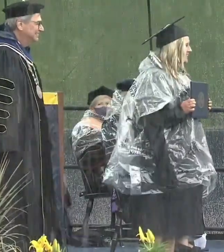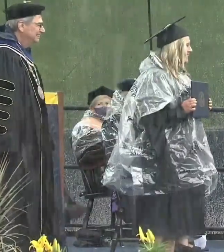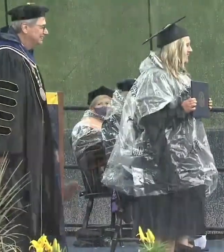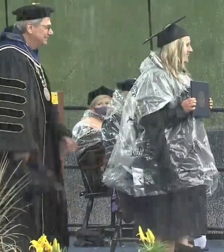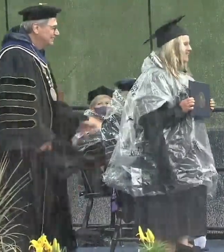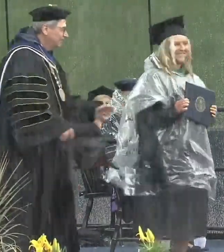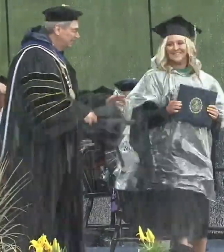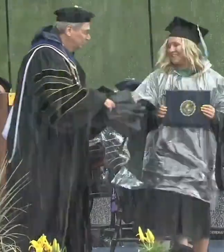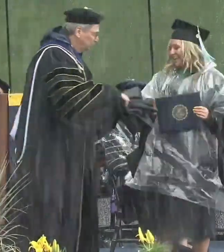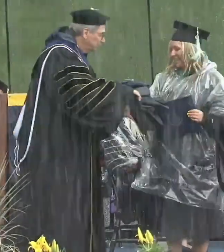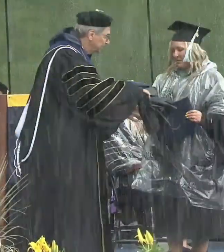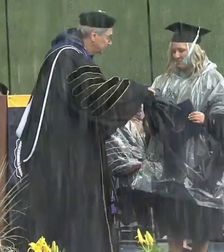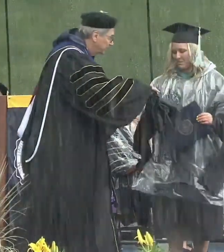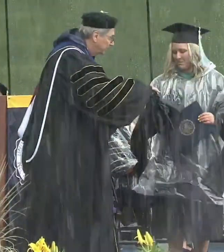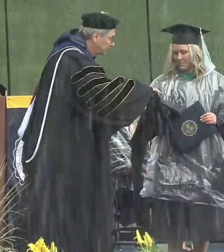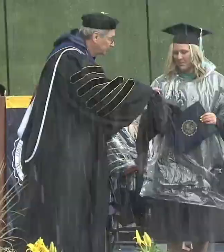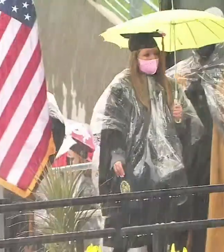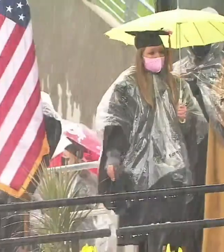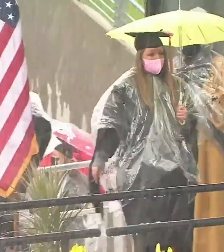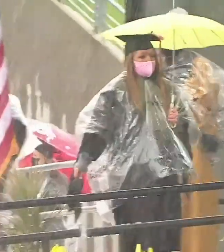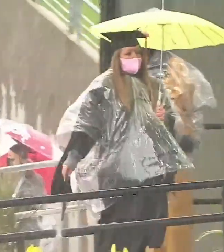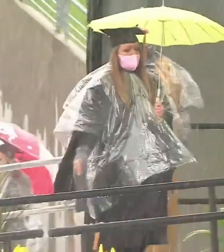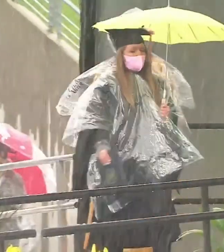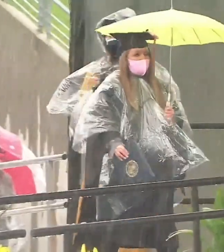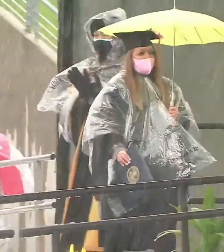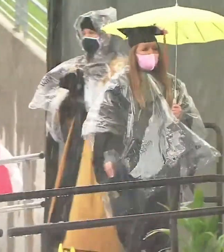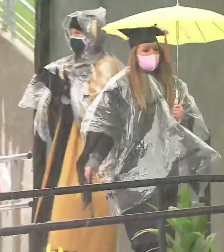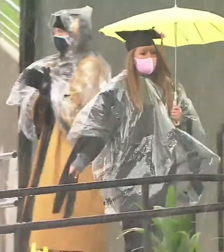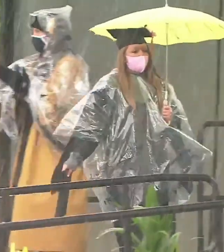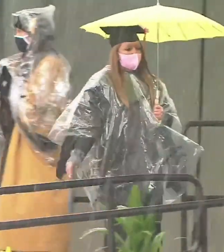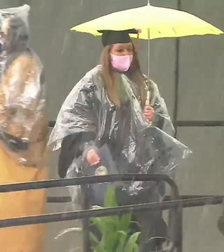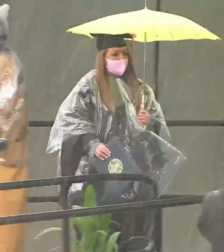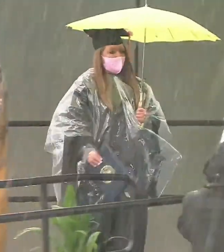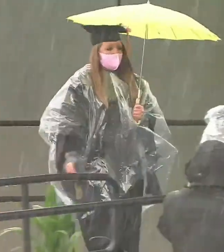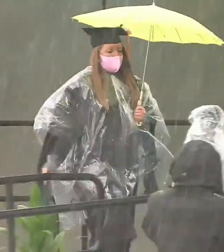Miranda J. Bowman.